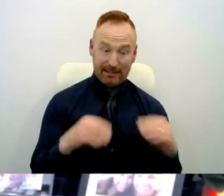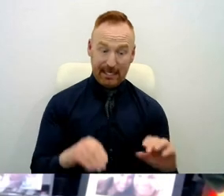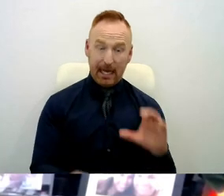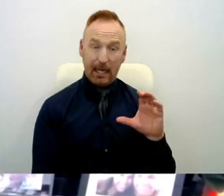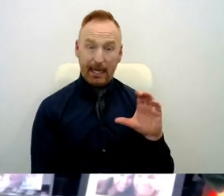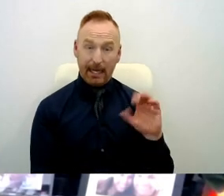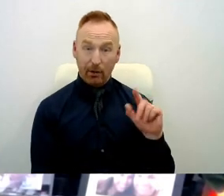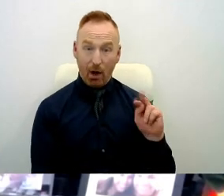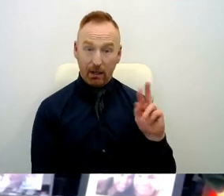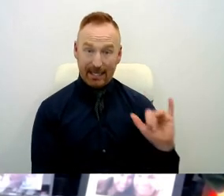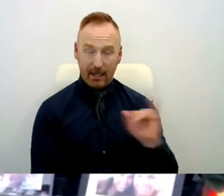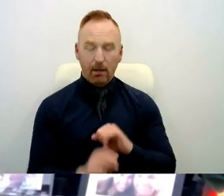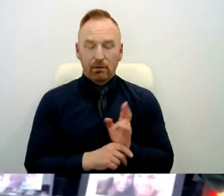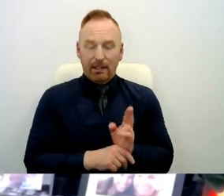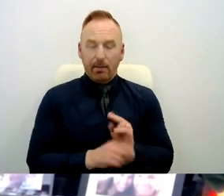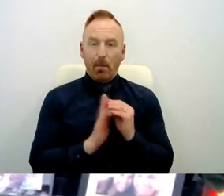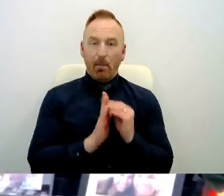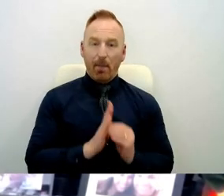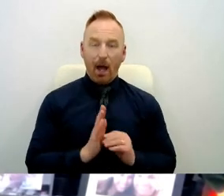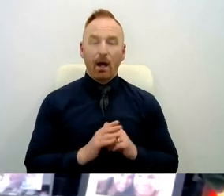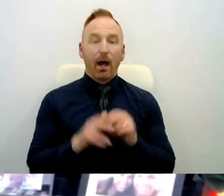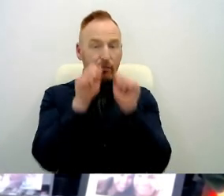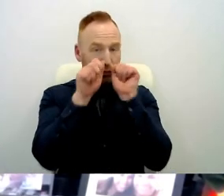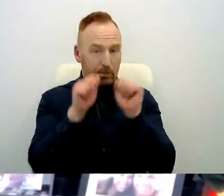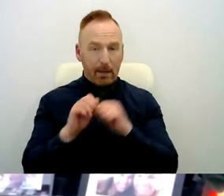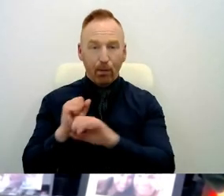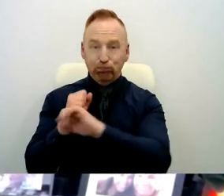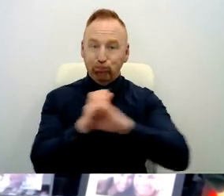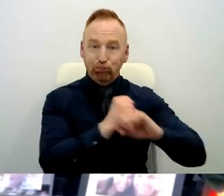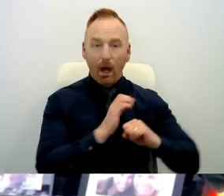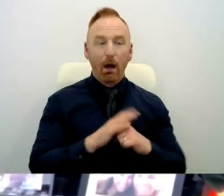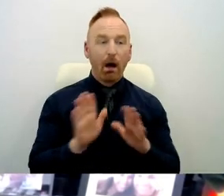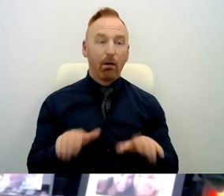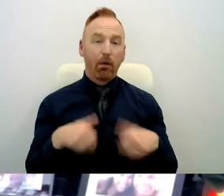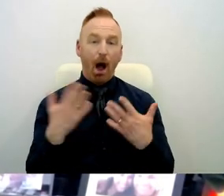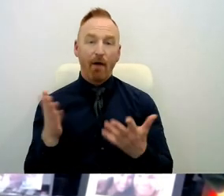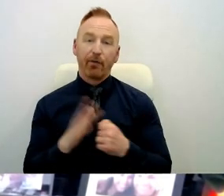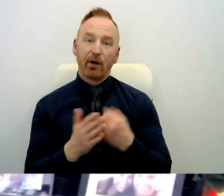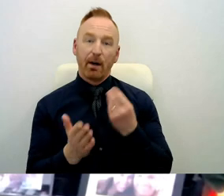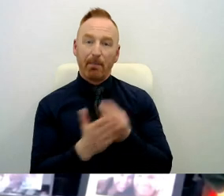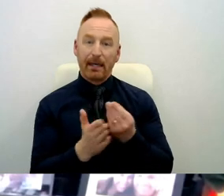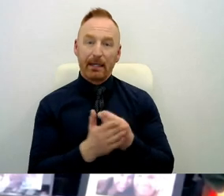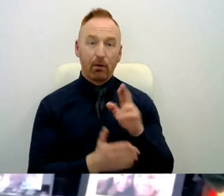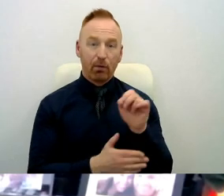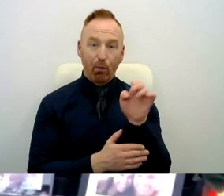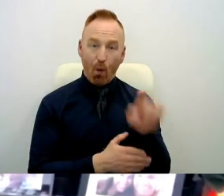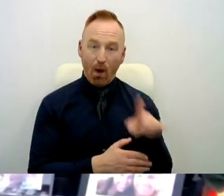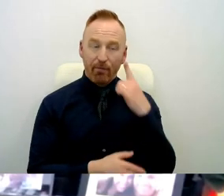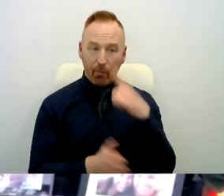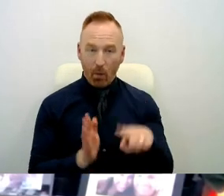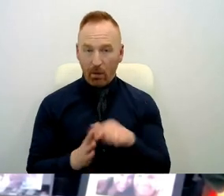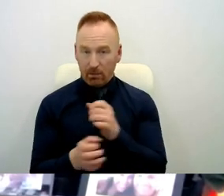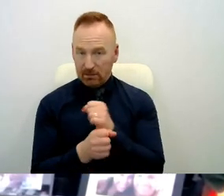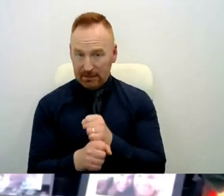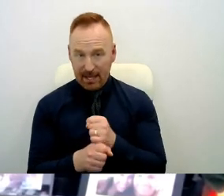sale in the colonies, there's also a historical record of newspaper advertisements offering rewards for the return of runaway slaves.